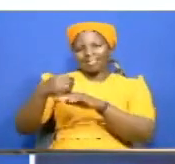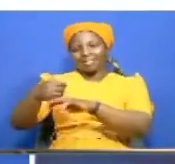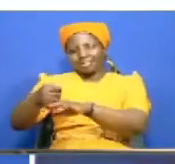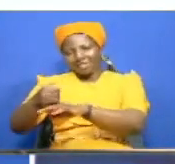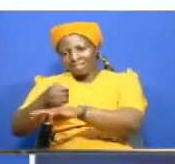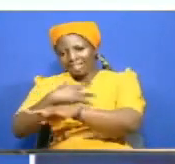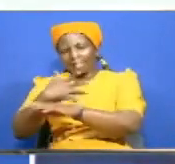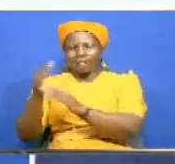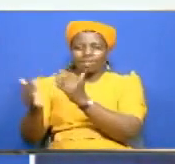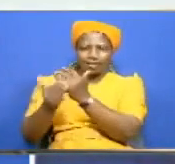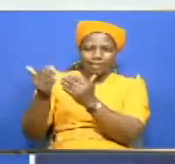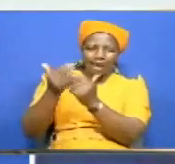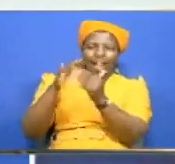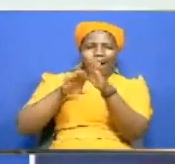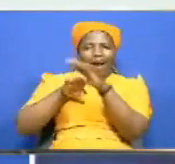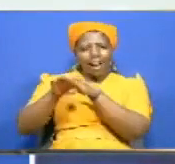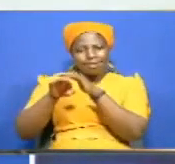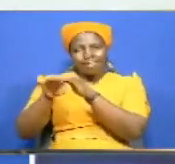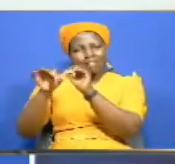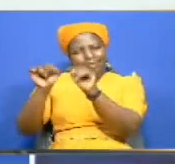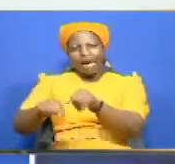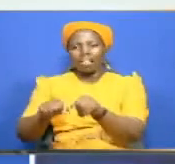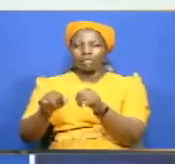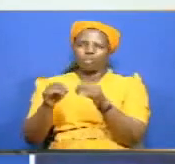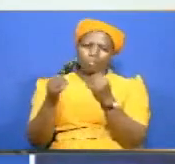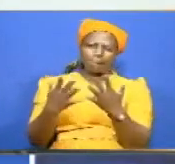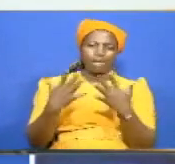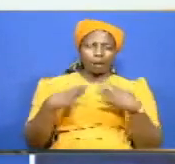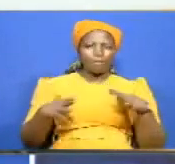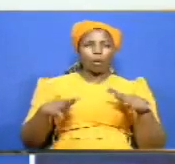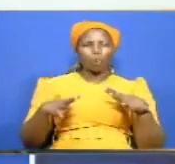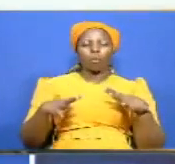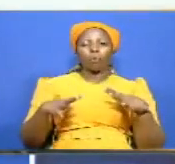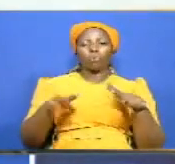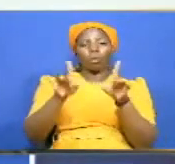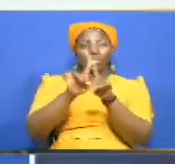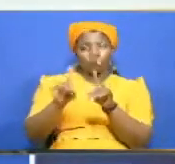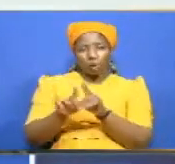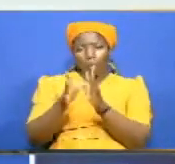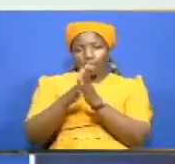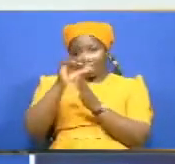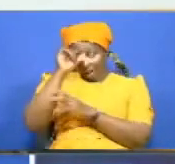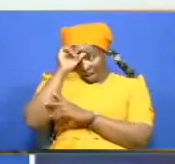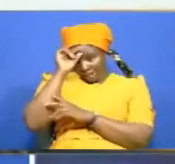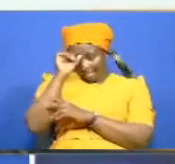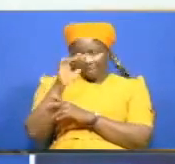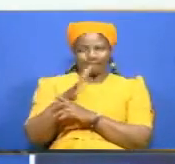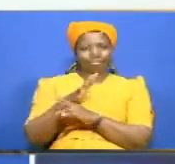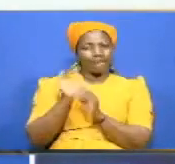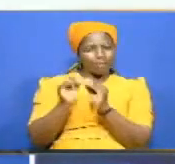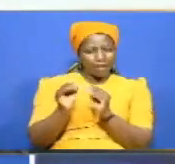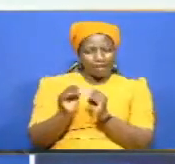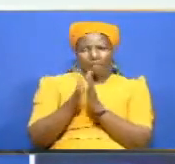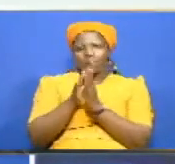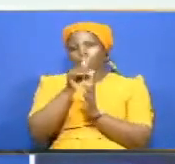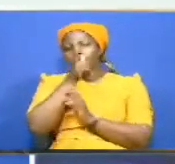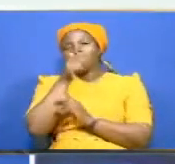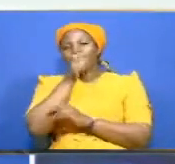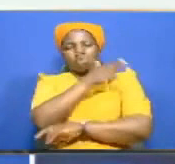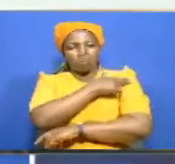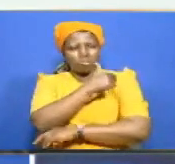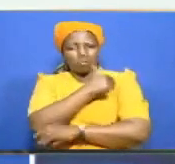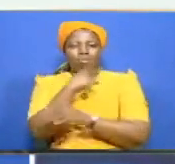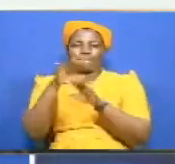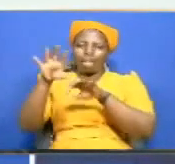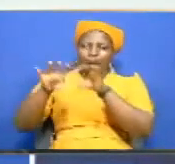accessible to even more people. Mm-hmm. And with the government, they always will sit down with the private facilities and negotiate for